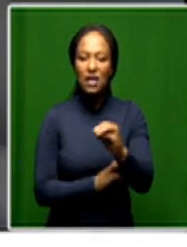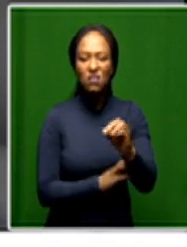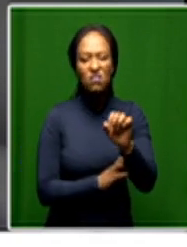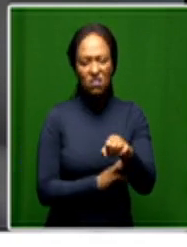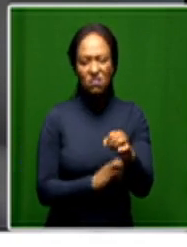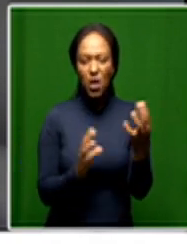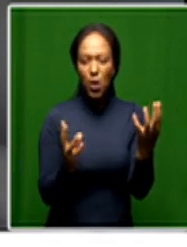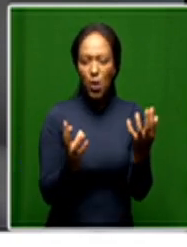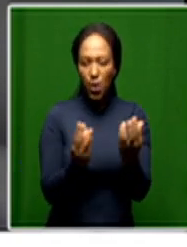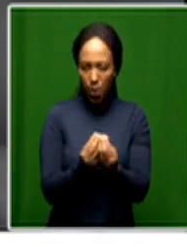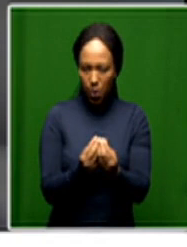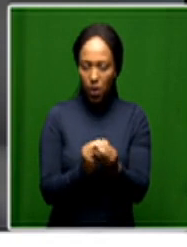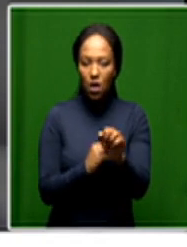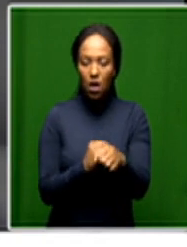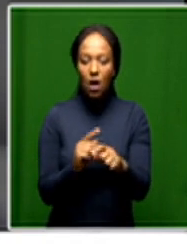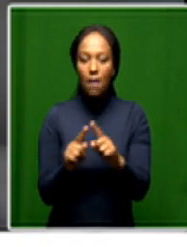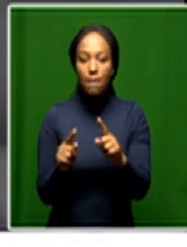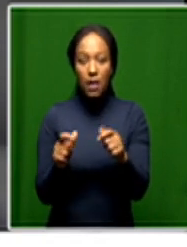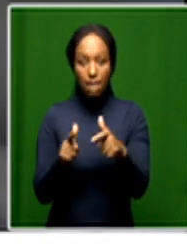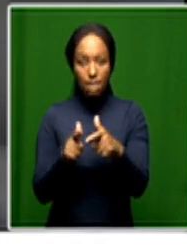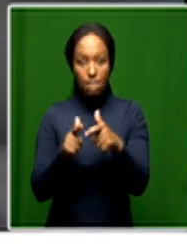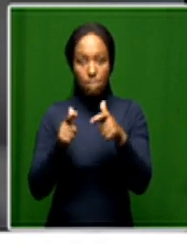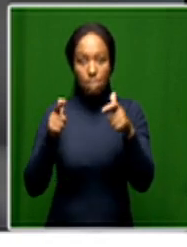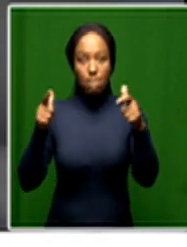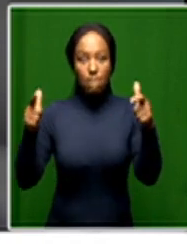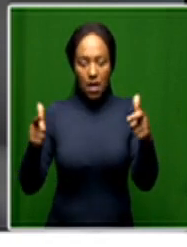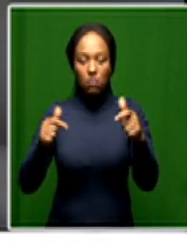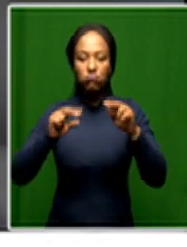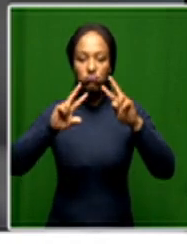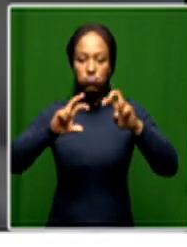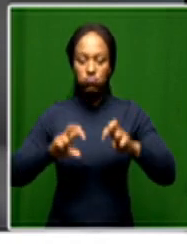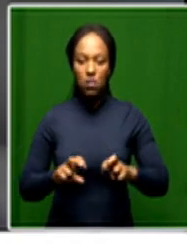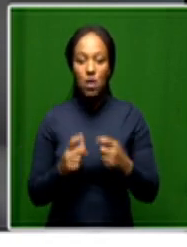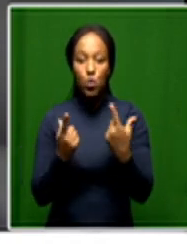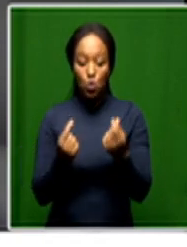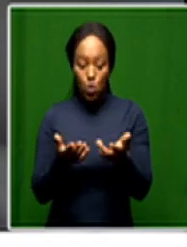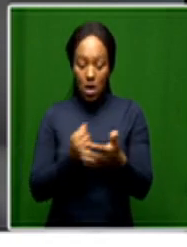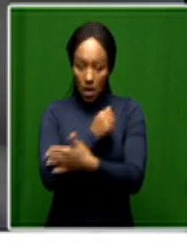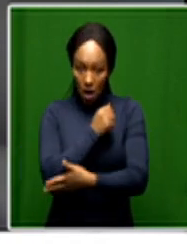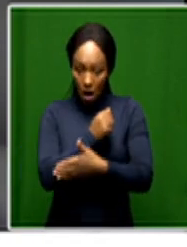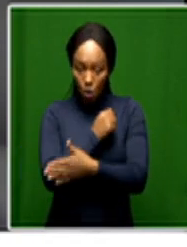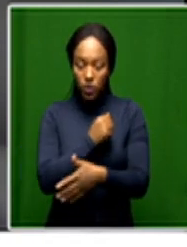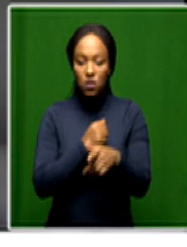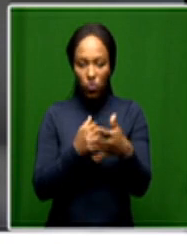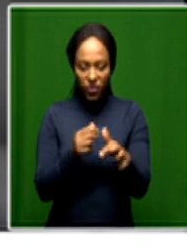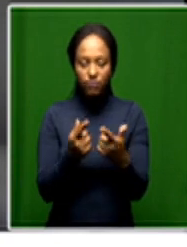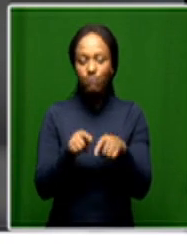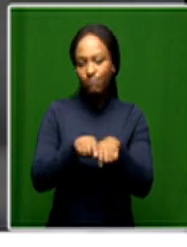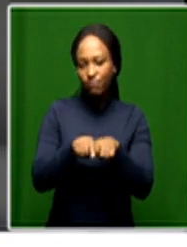small. But it's also one of the largest seroprevalence studies that we currently have in this country. Mm. I